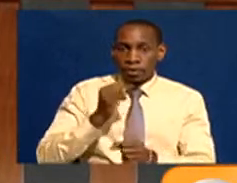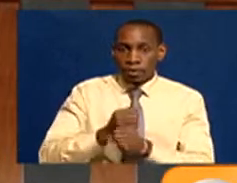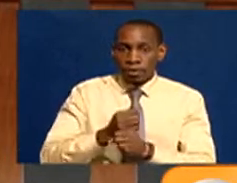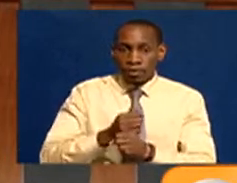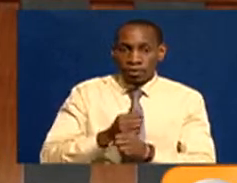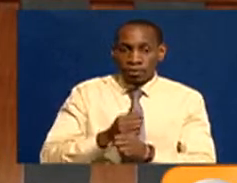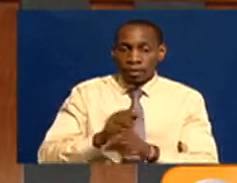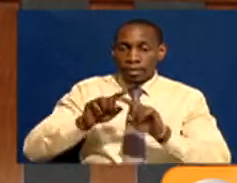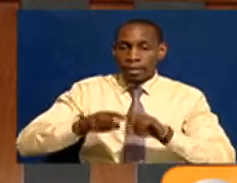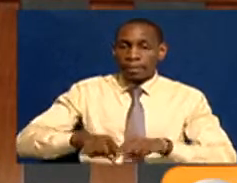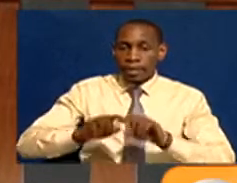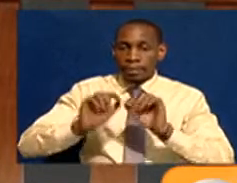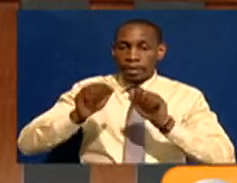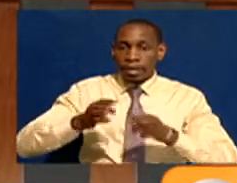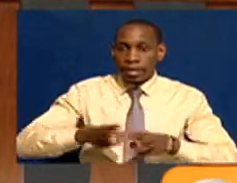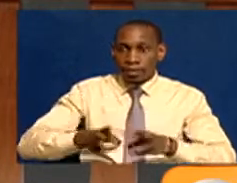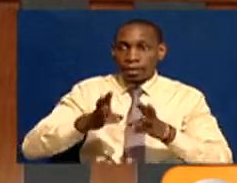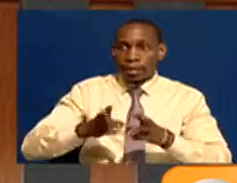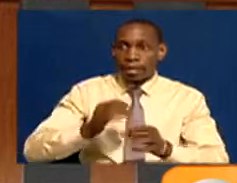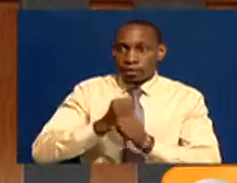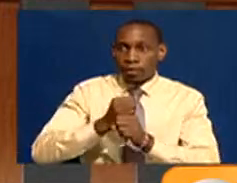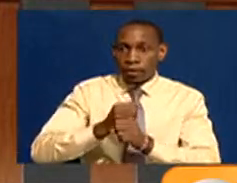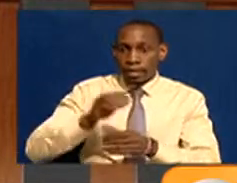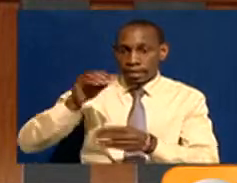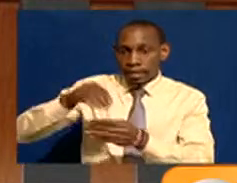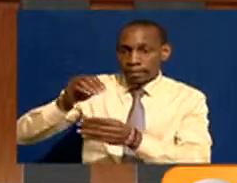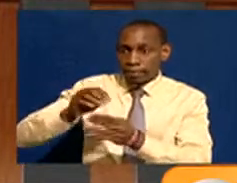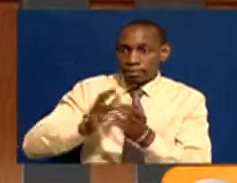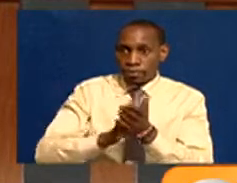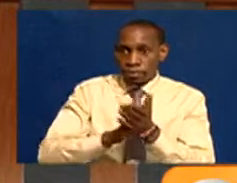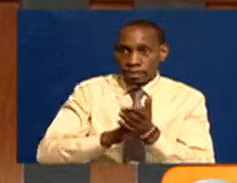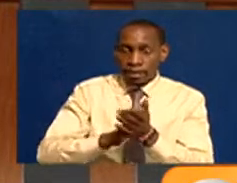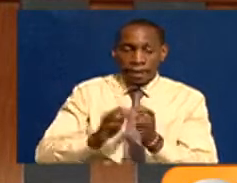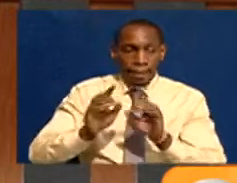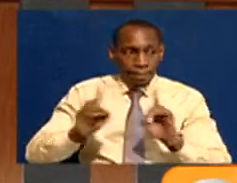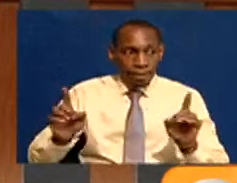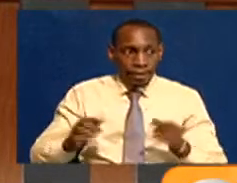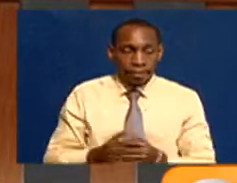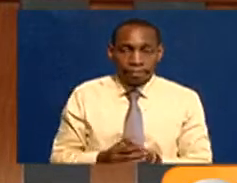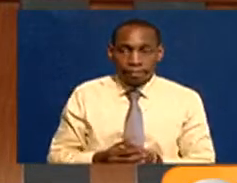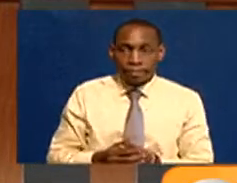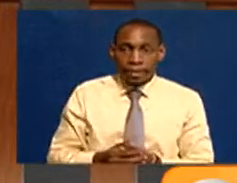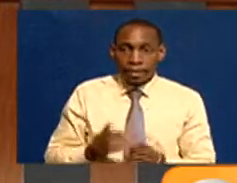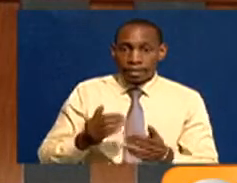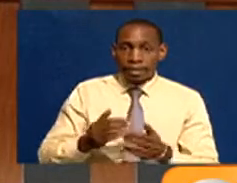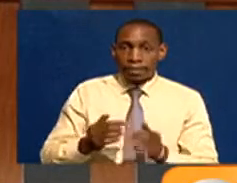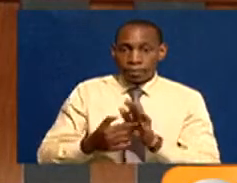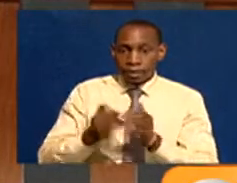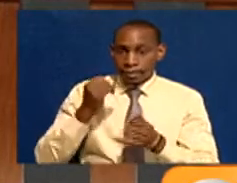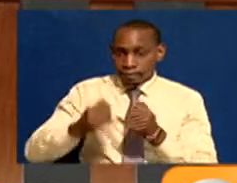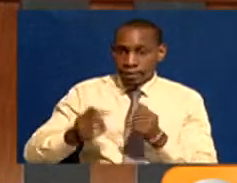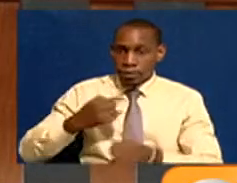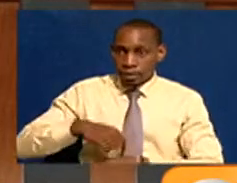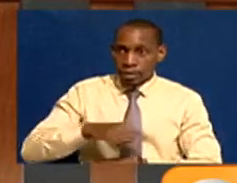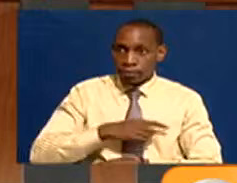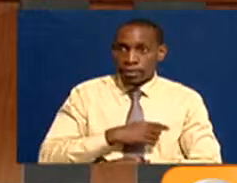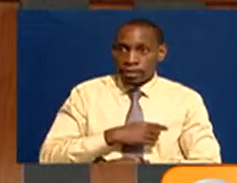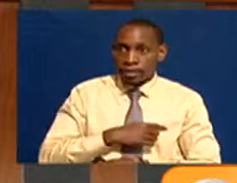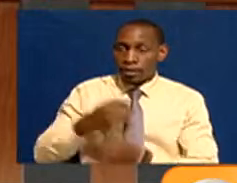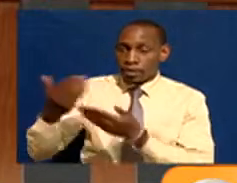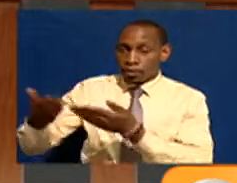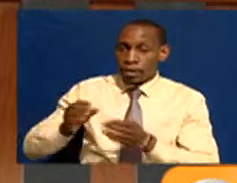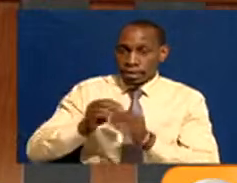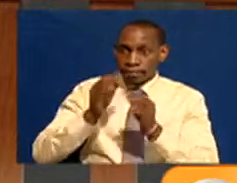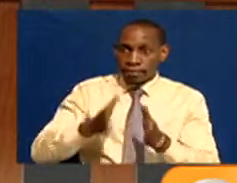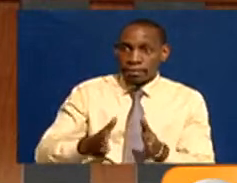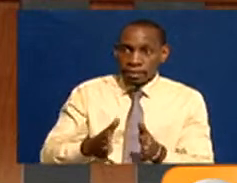predictable way of dealing with investment proposals. But as I wind up, it is us who need the investor. Mm.